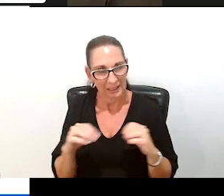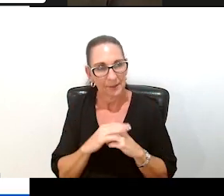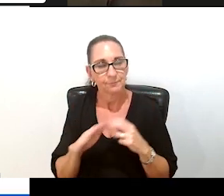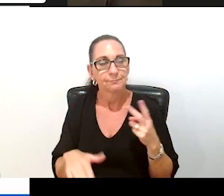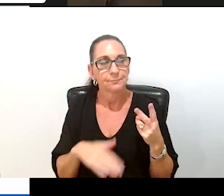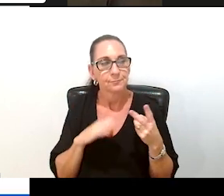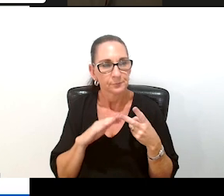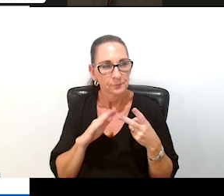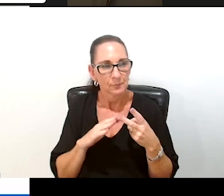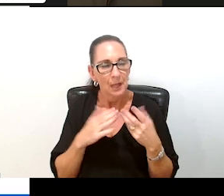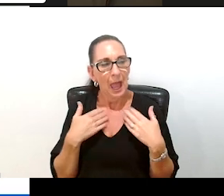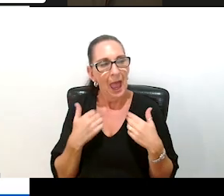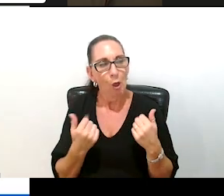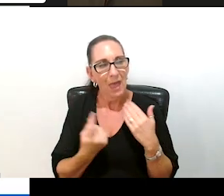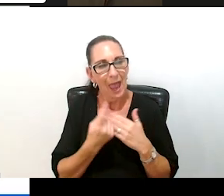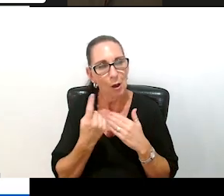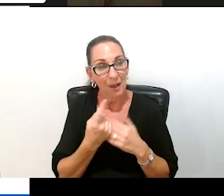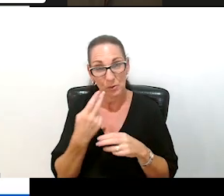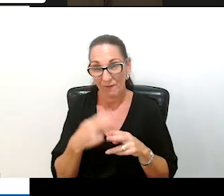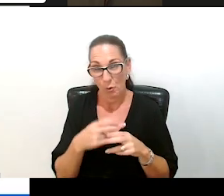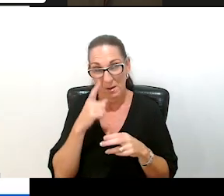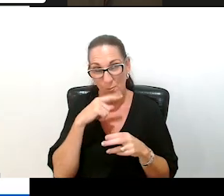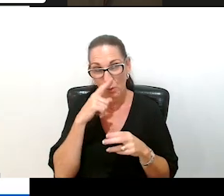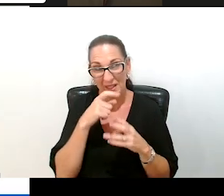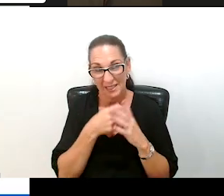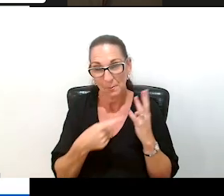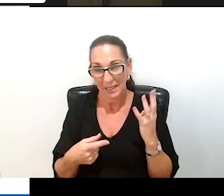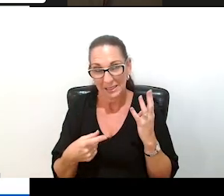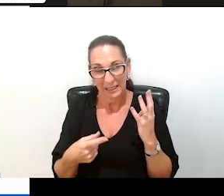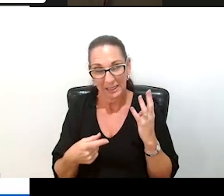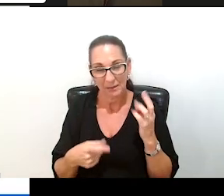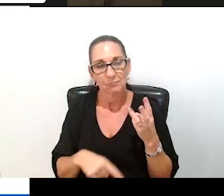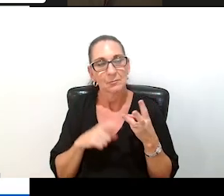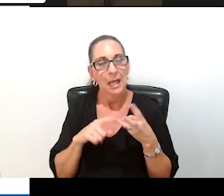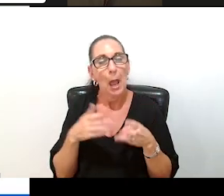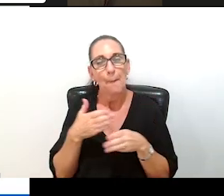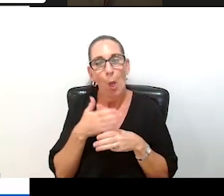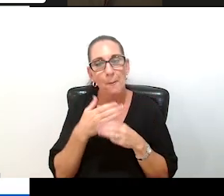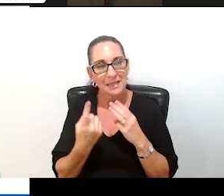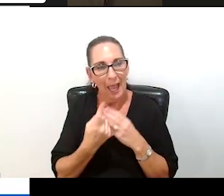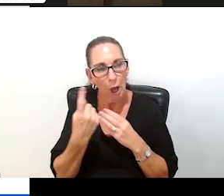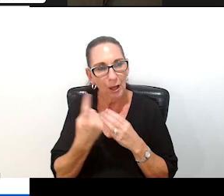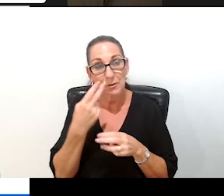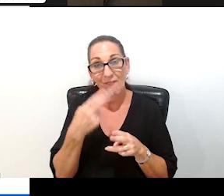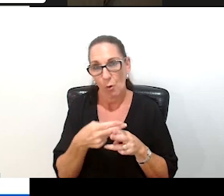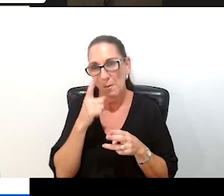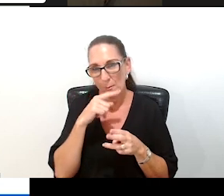look at health outcomes for people with disability and employment outcomes for people with disability.